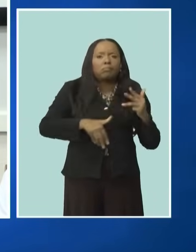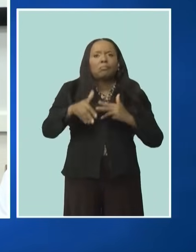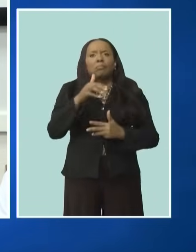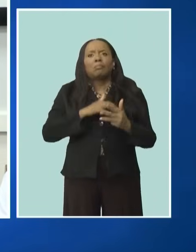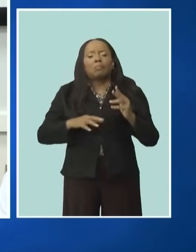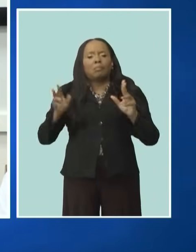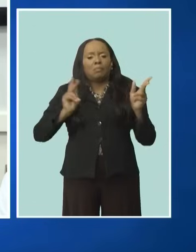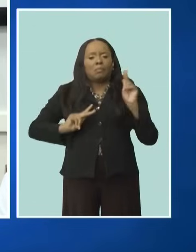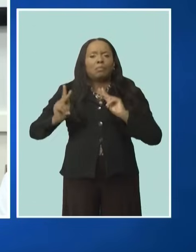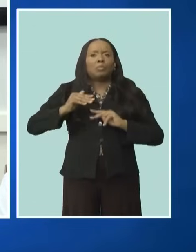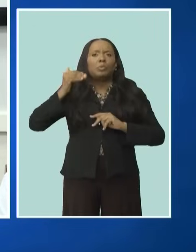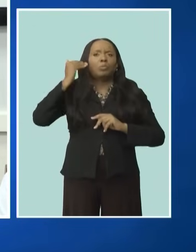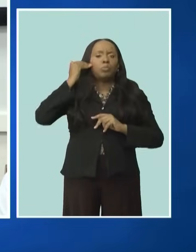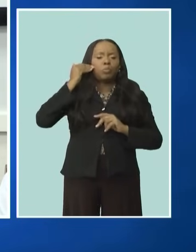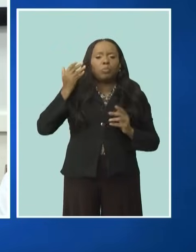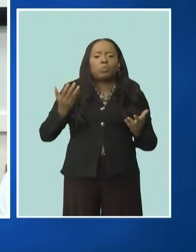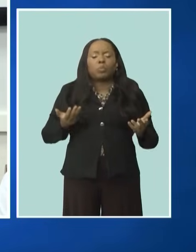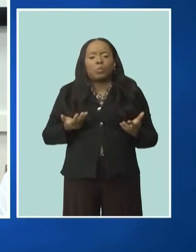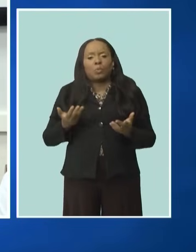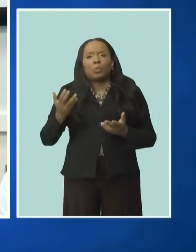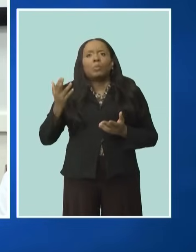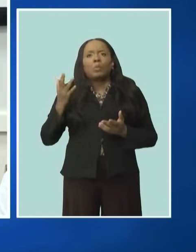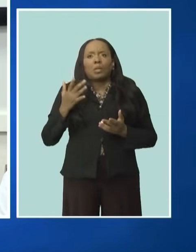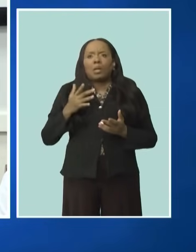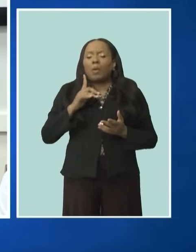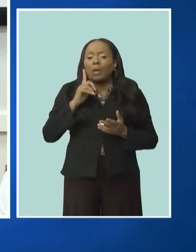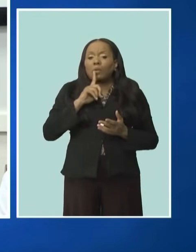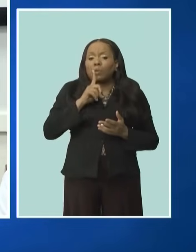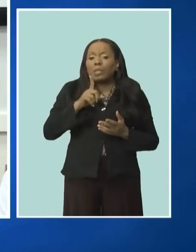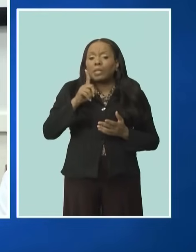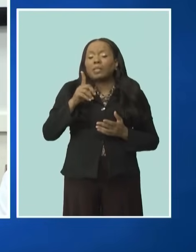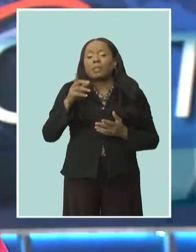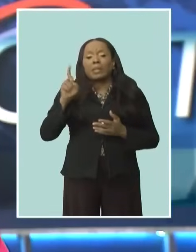in our neighborhood, in particular because they are among the most vulnerable.